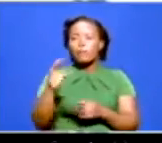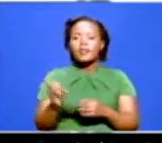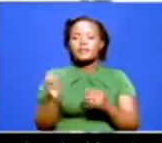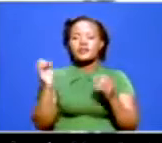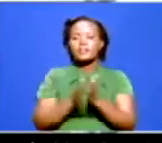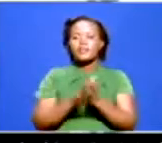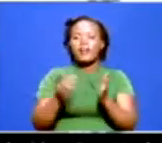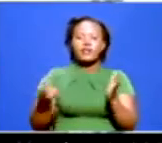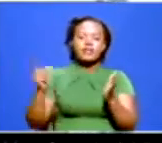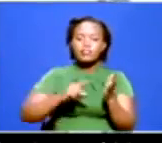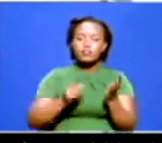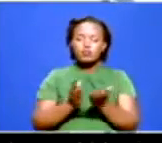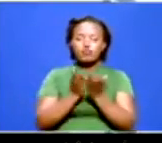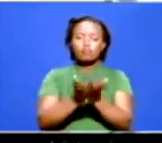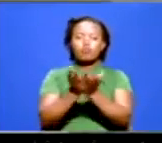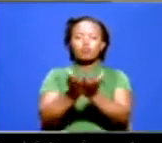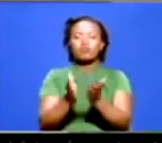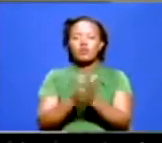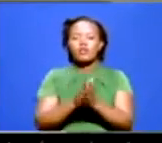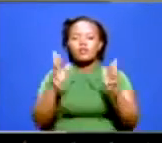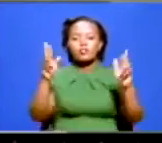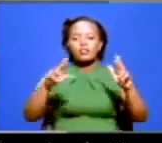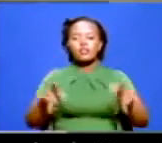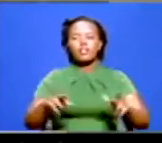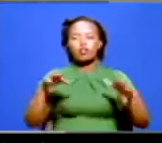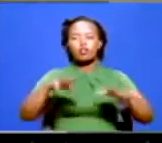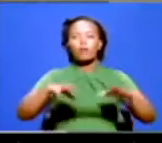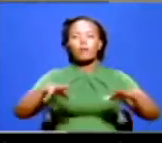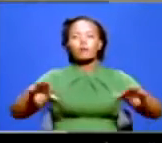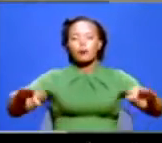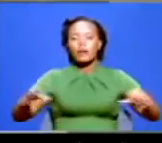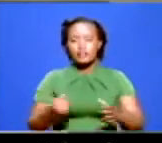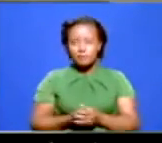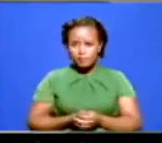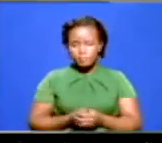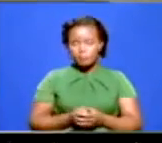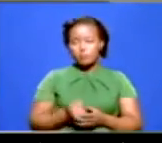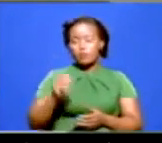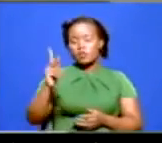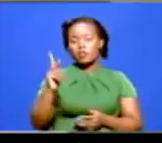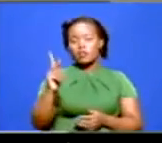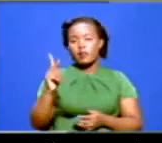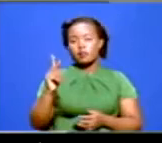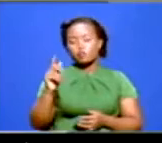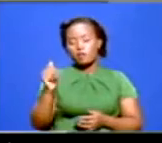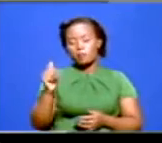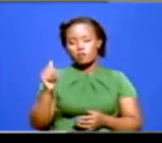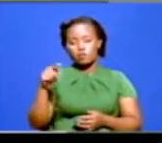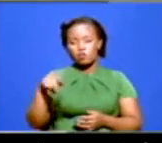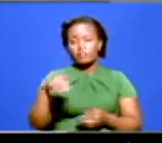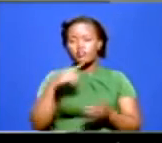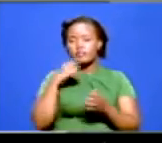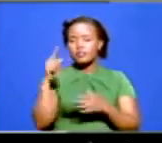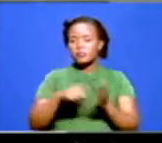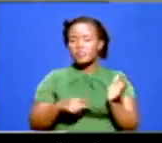shipments of fresh produce in the international market. Kenya Airports Authority results for 2020-2021 shows that the situation